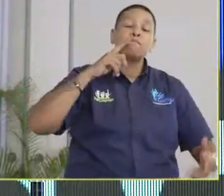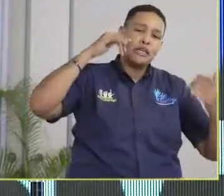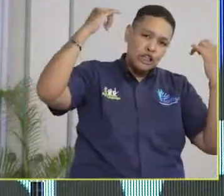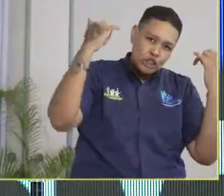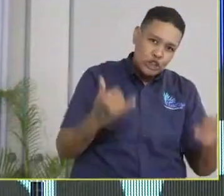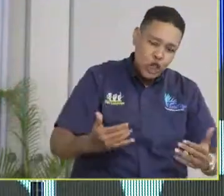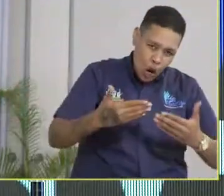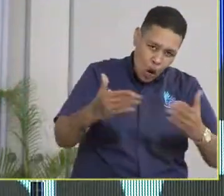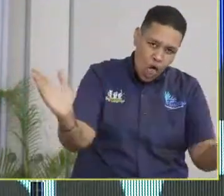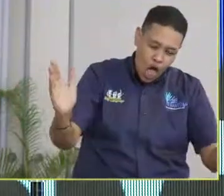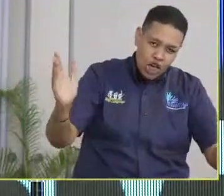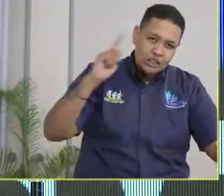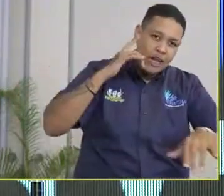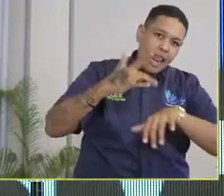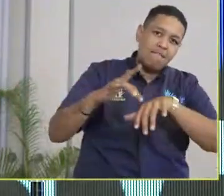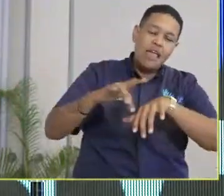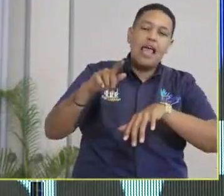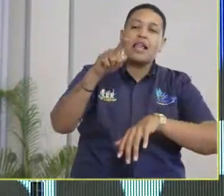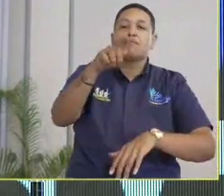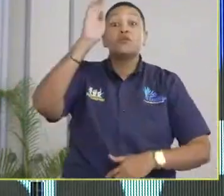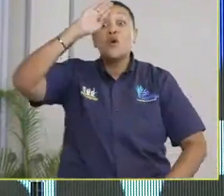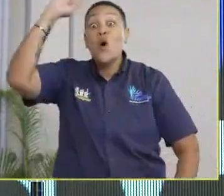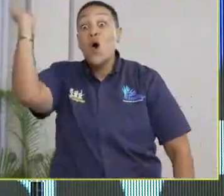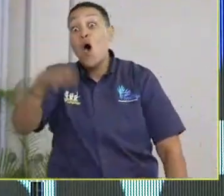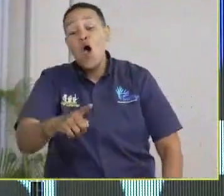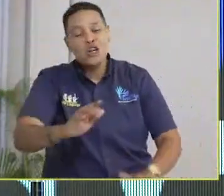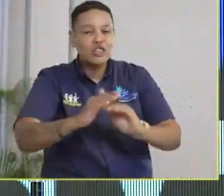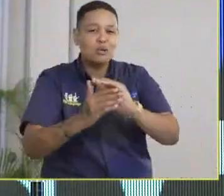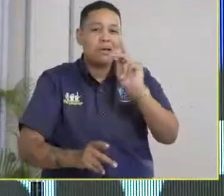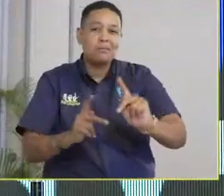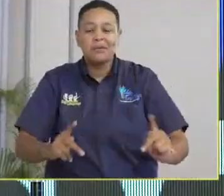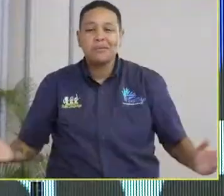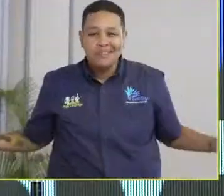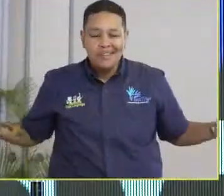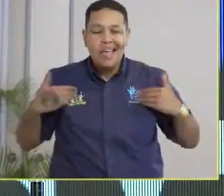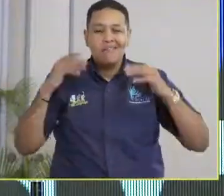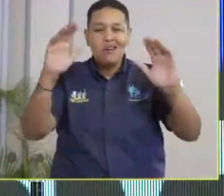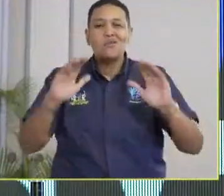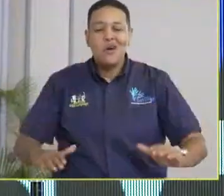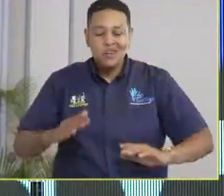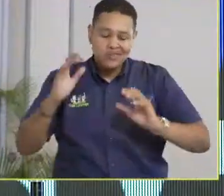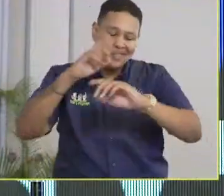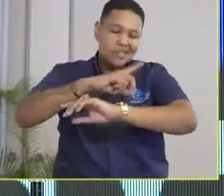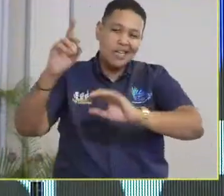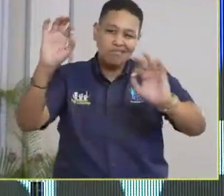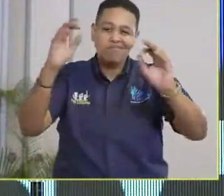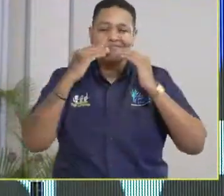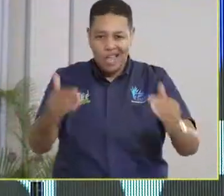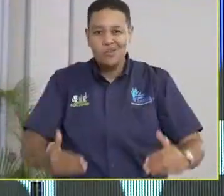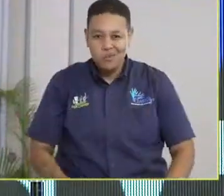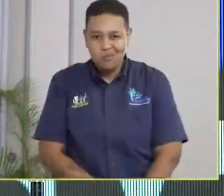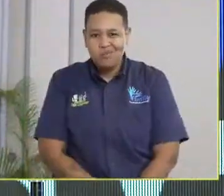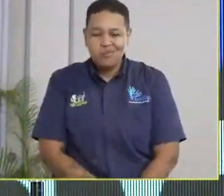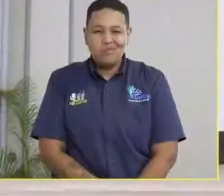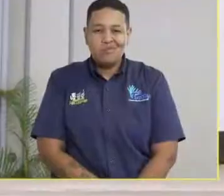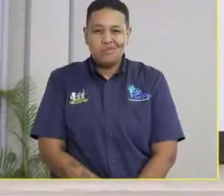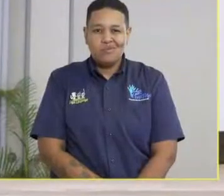now launched and available to all Jamaicans. Have a wonderful rest of day. Thank you.